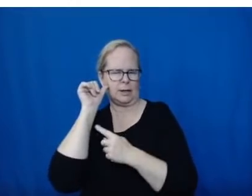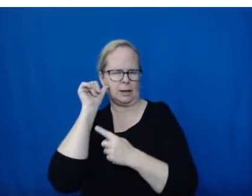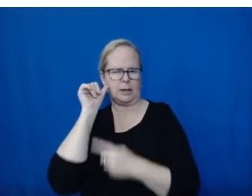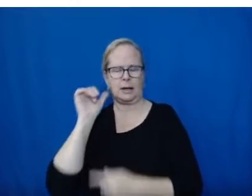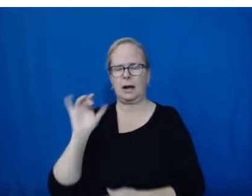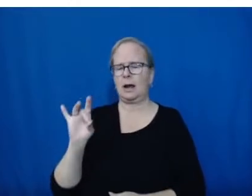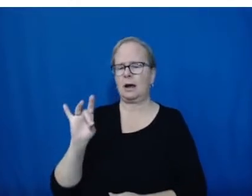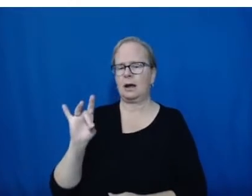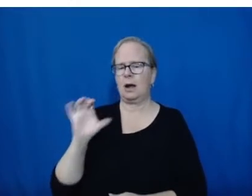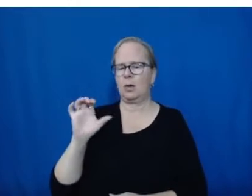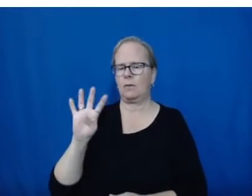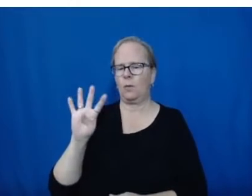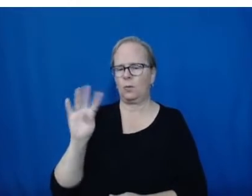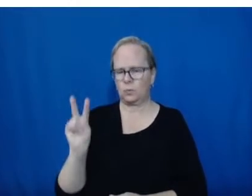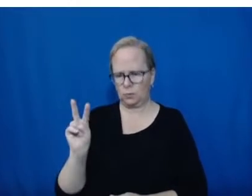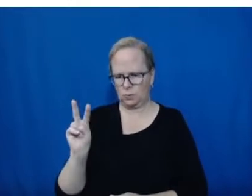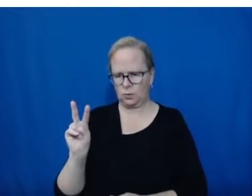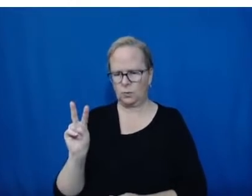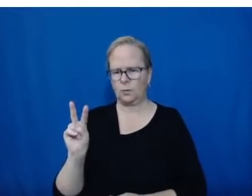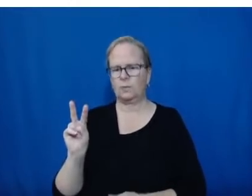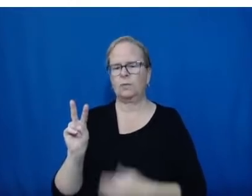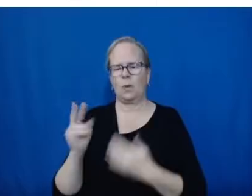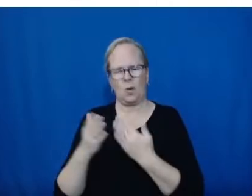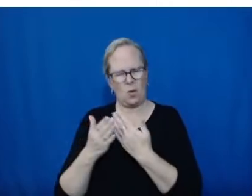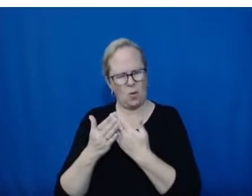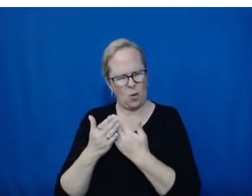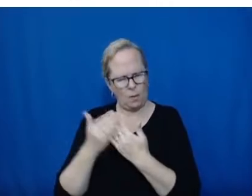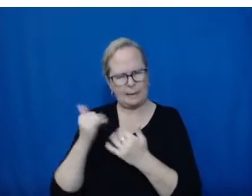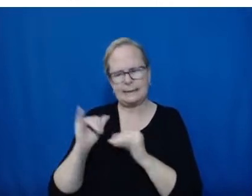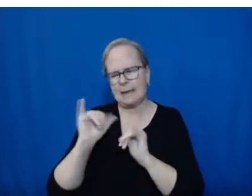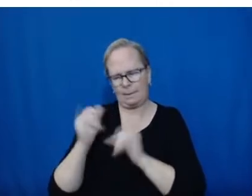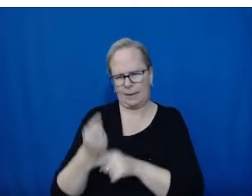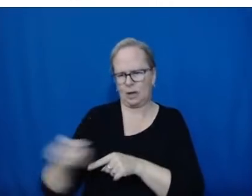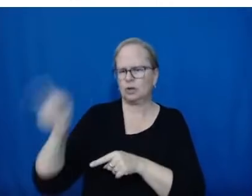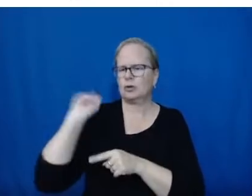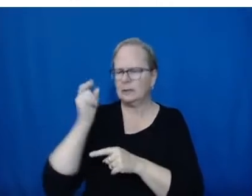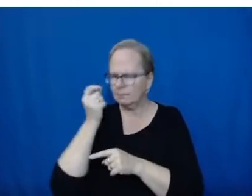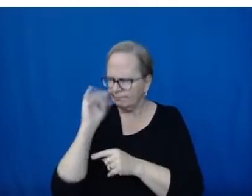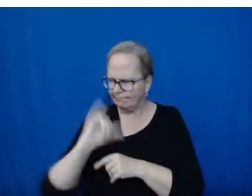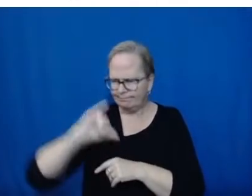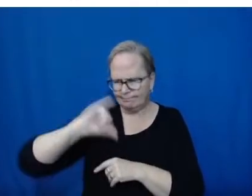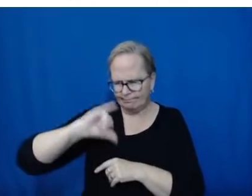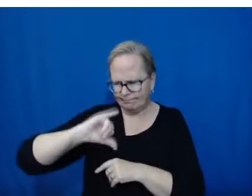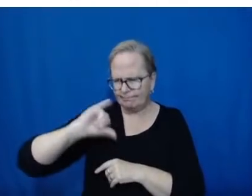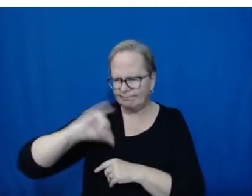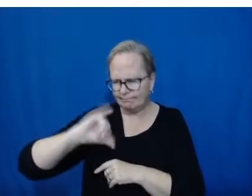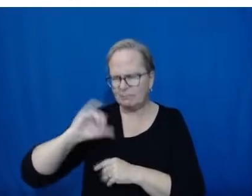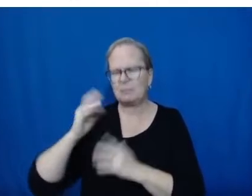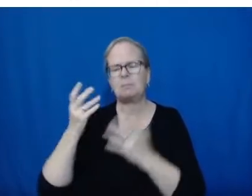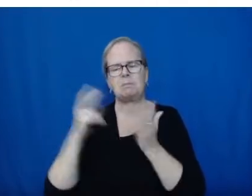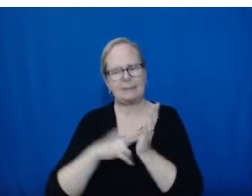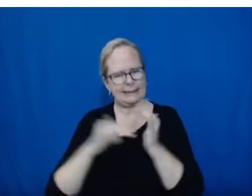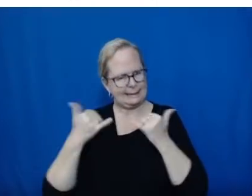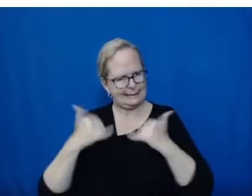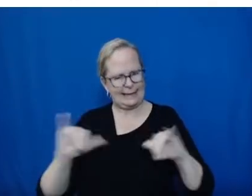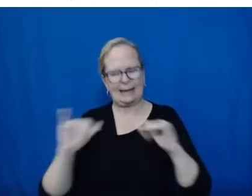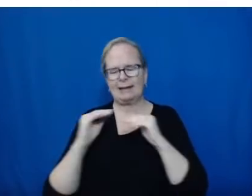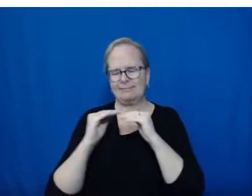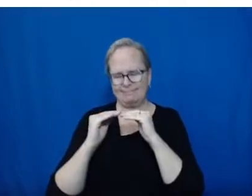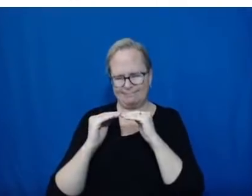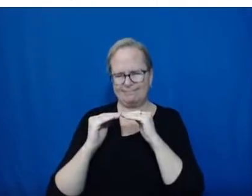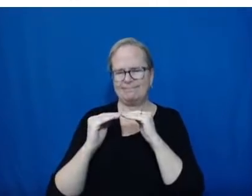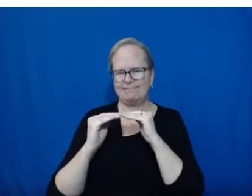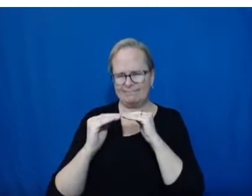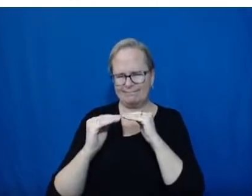is 842. And that's very similar to what it was last week, which means we continue to be very flat as